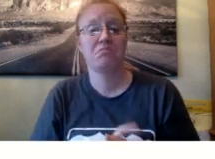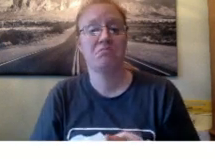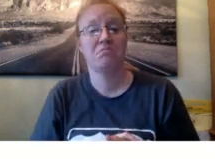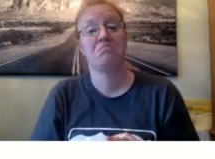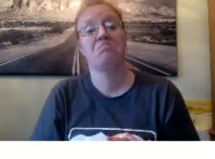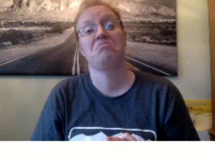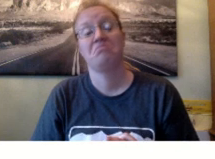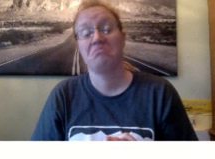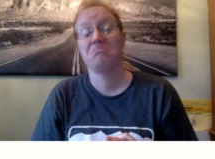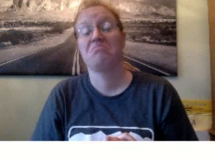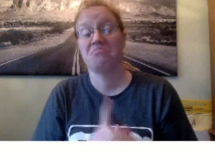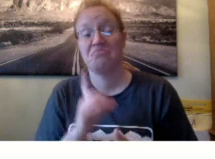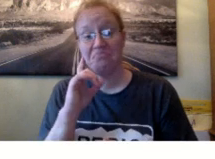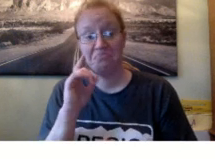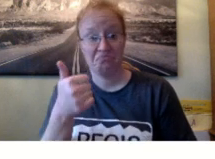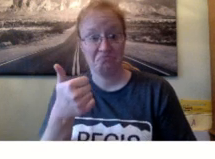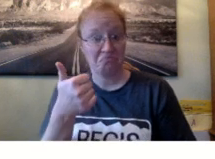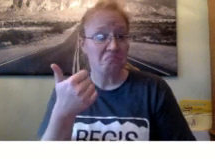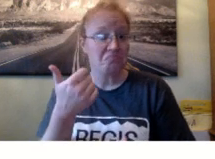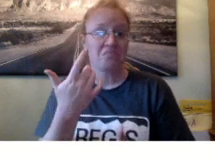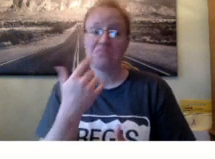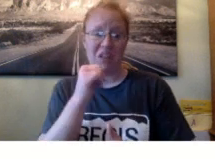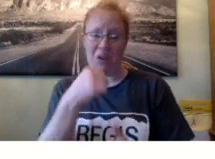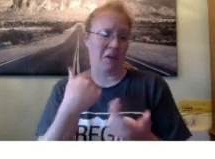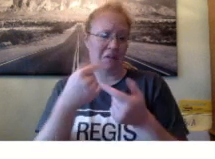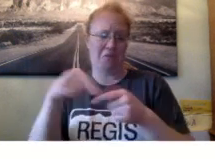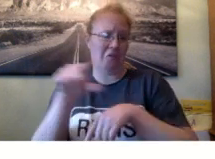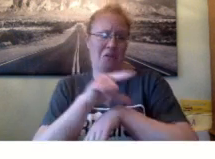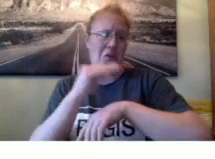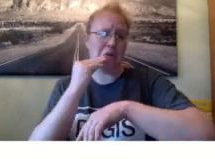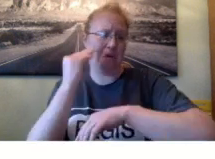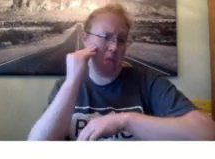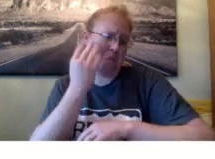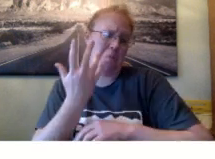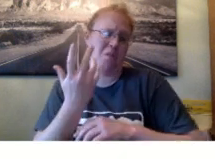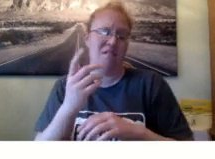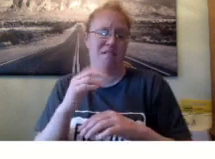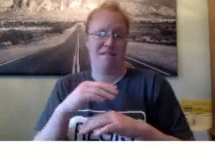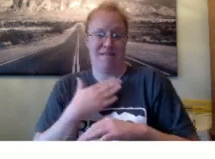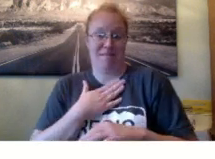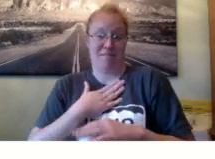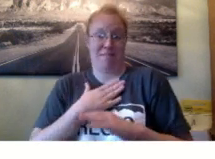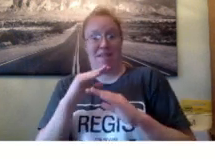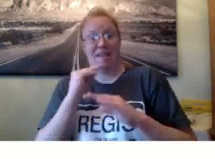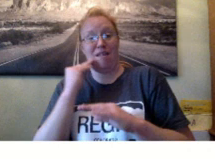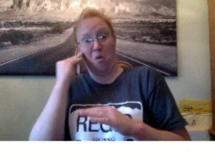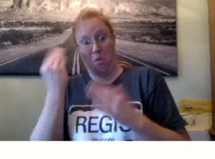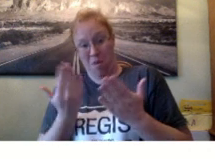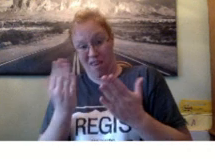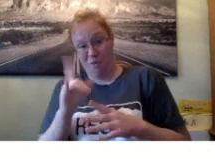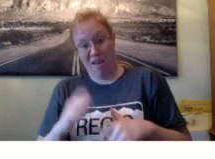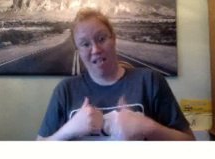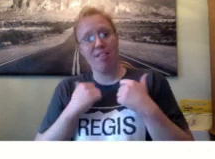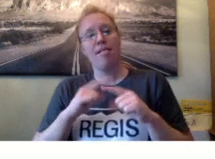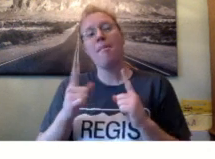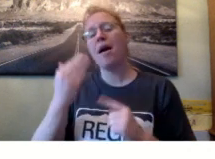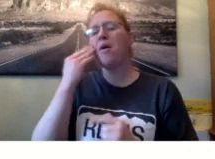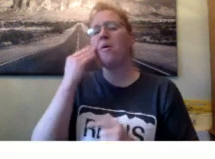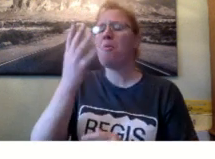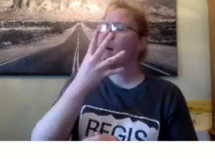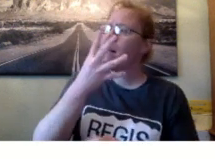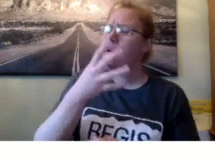Oh, that sounds great. I don't have a garden at home at my house here where I live, but I know my